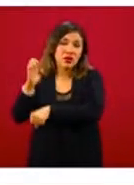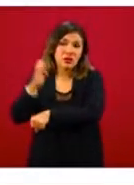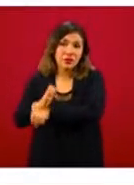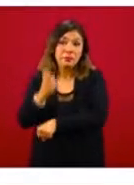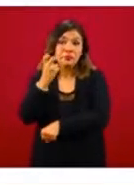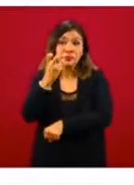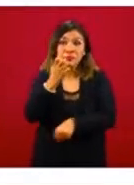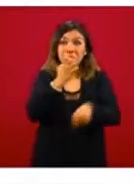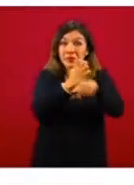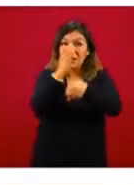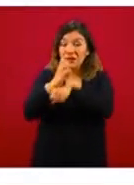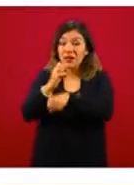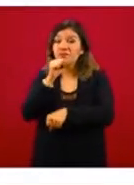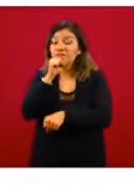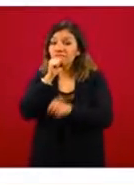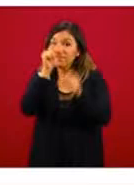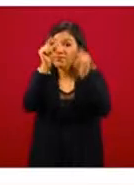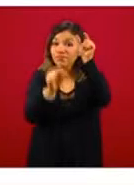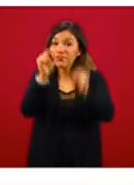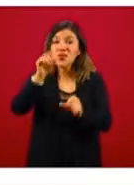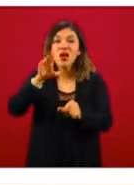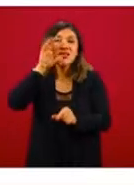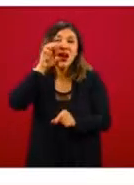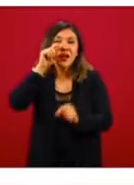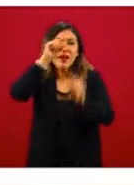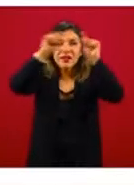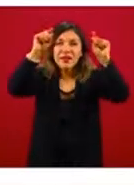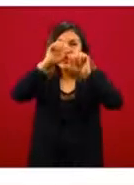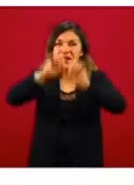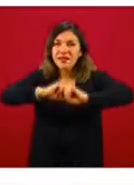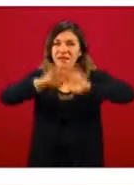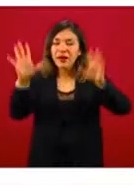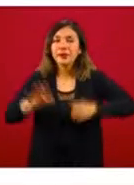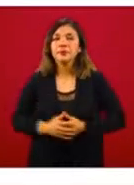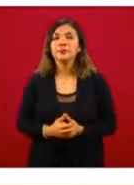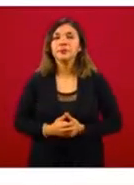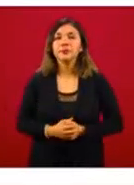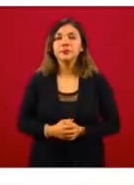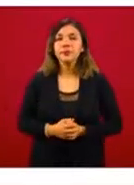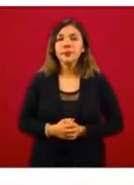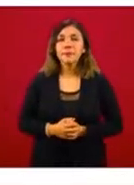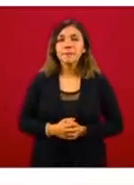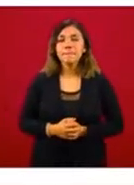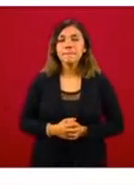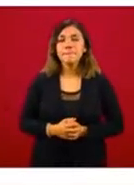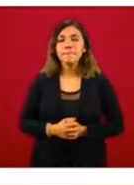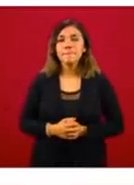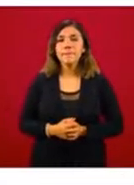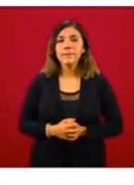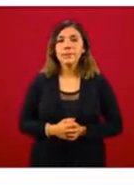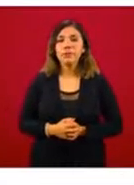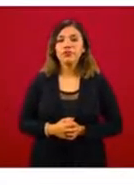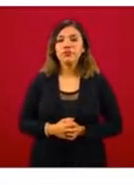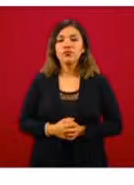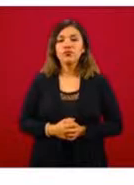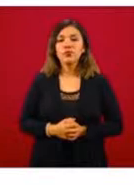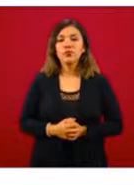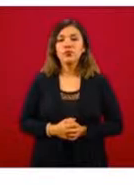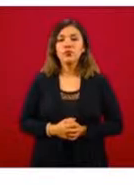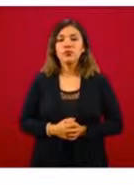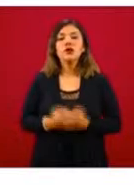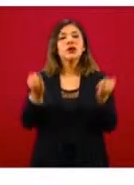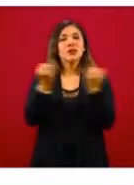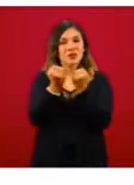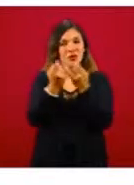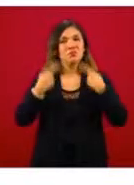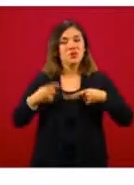still could go out. And here we have the states to see where the deaths happened. This slide